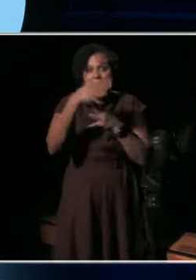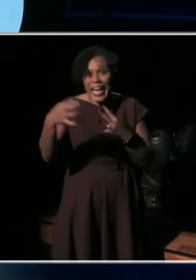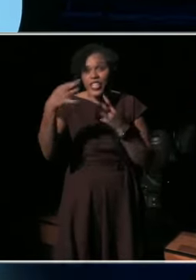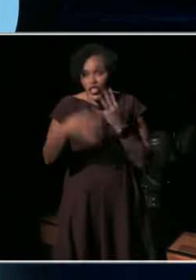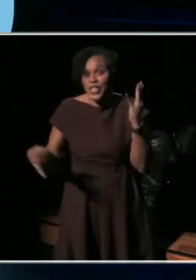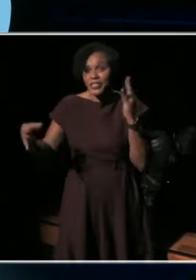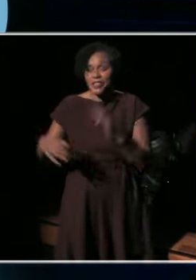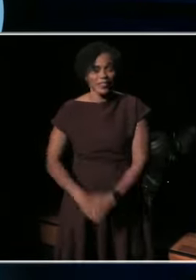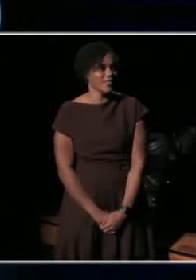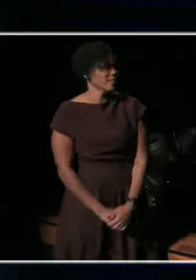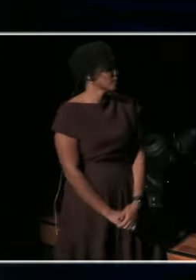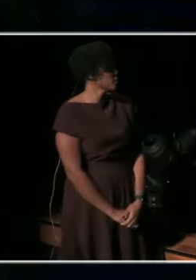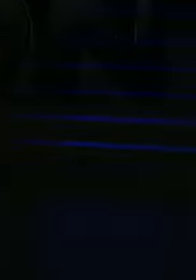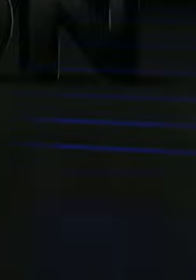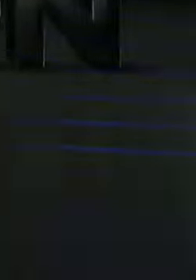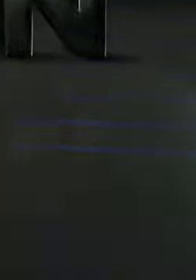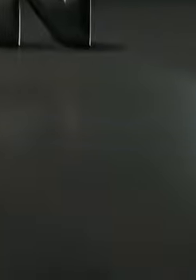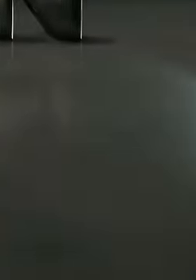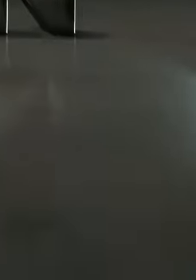nominations.